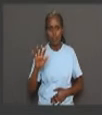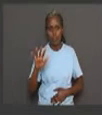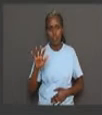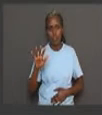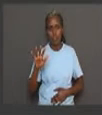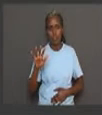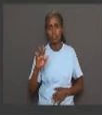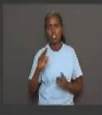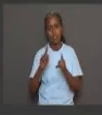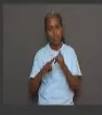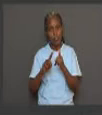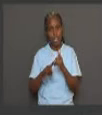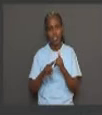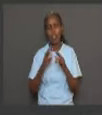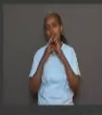our final answer.